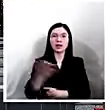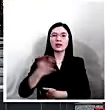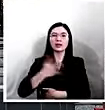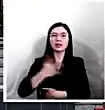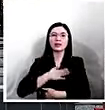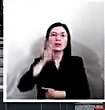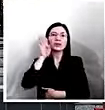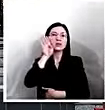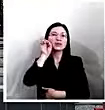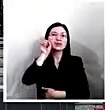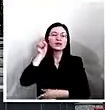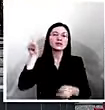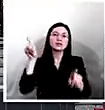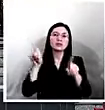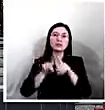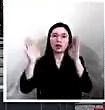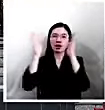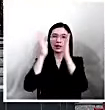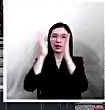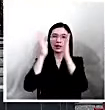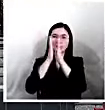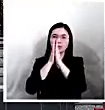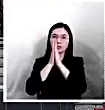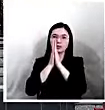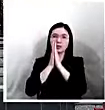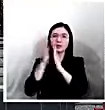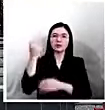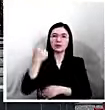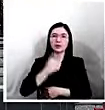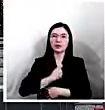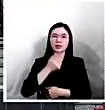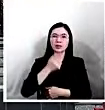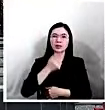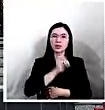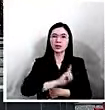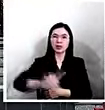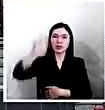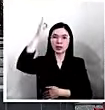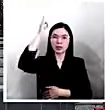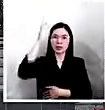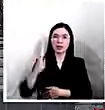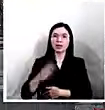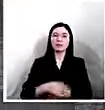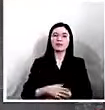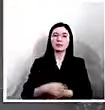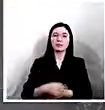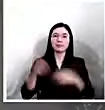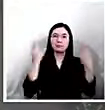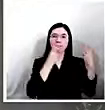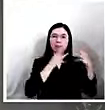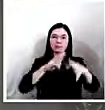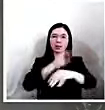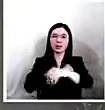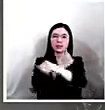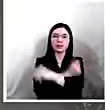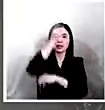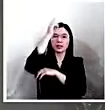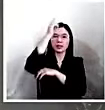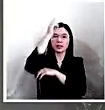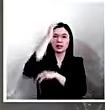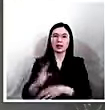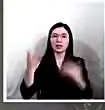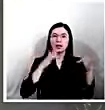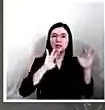my brothers and sisters, to pray for me to the Lord our God. May Almighty God have mercy on